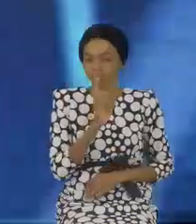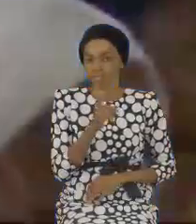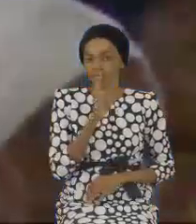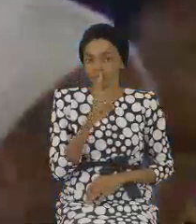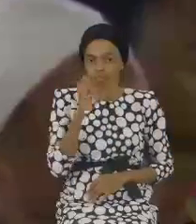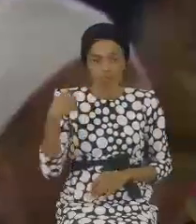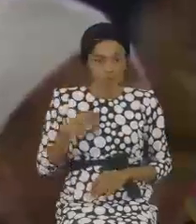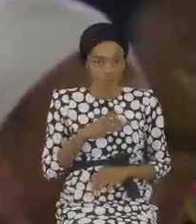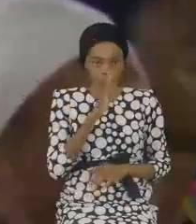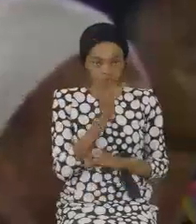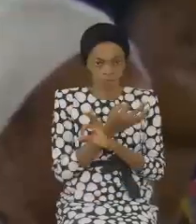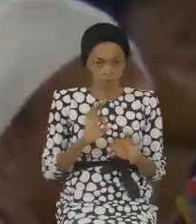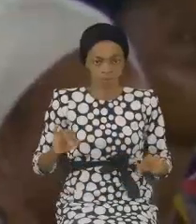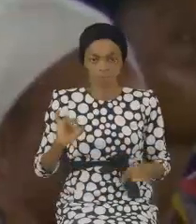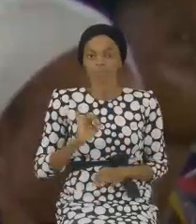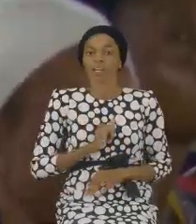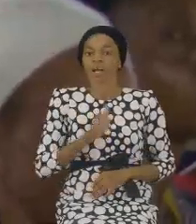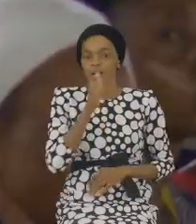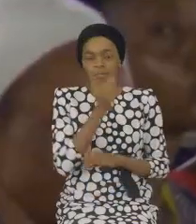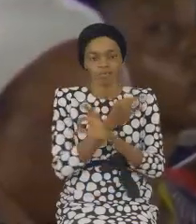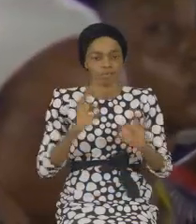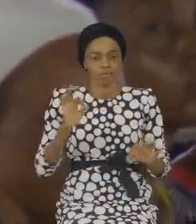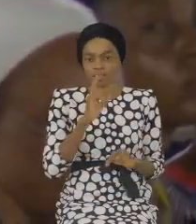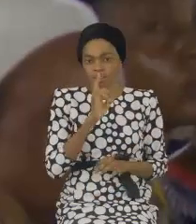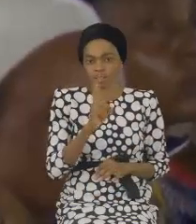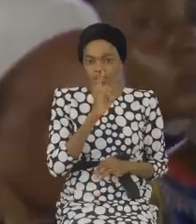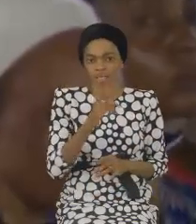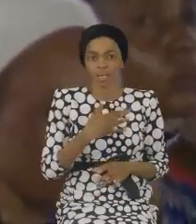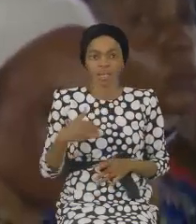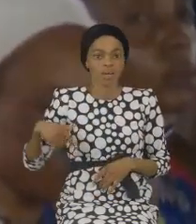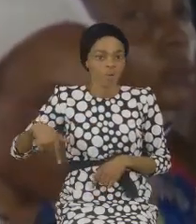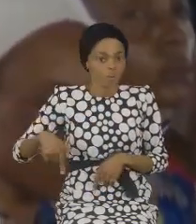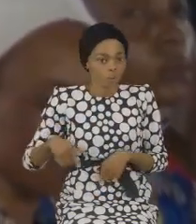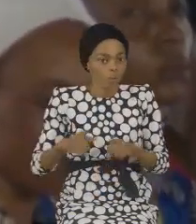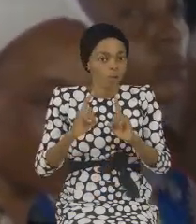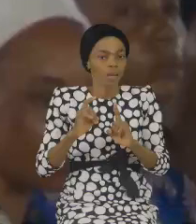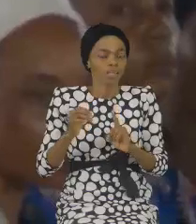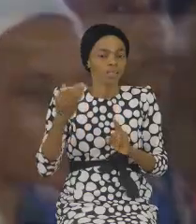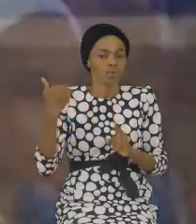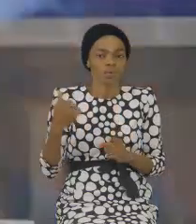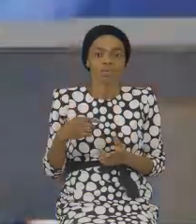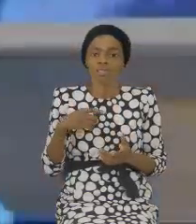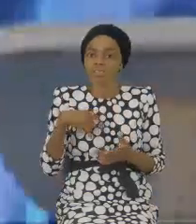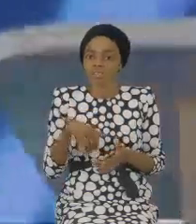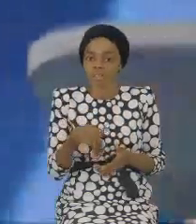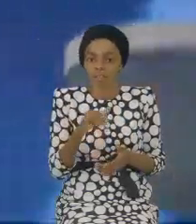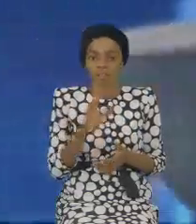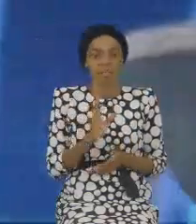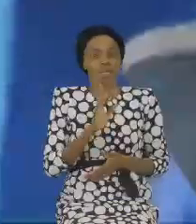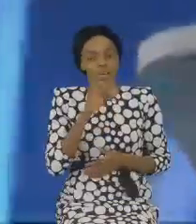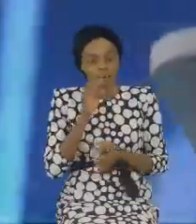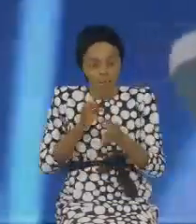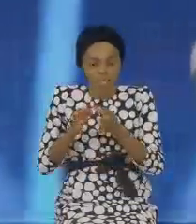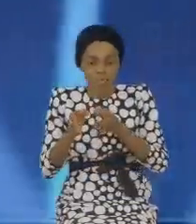be free. I'm free indeed. And while they were still arguing and debating as